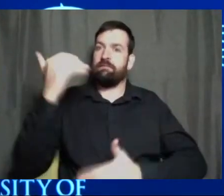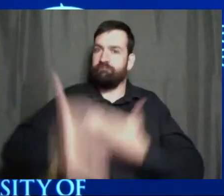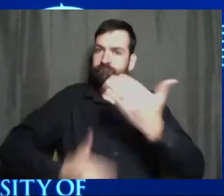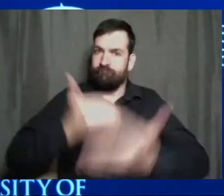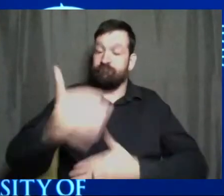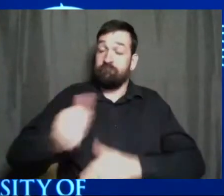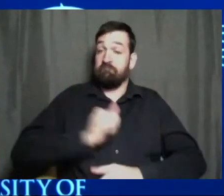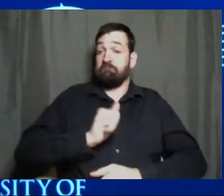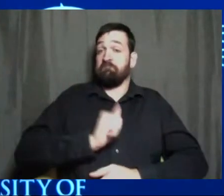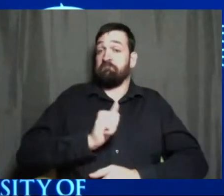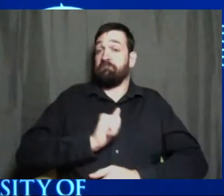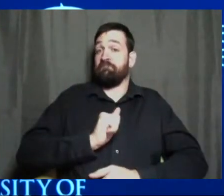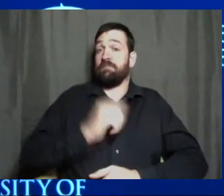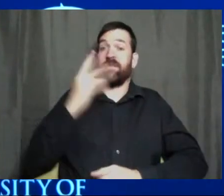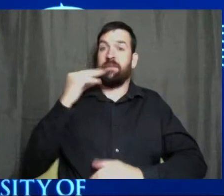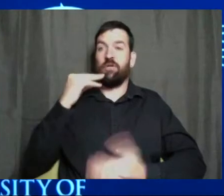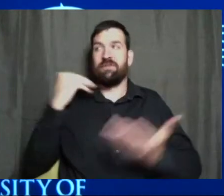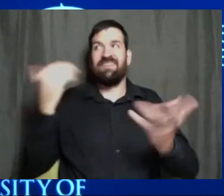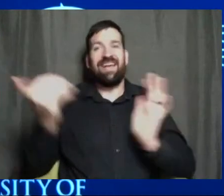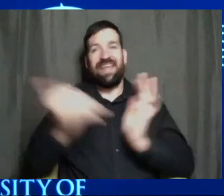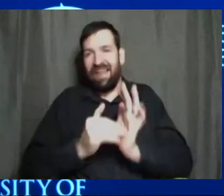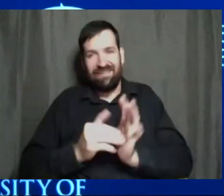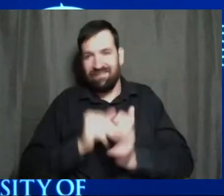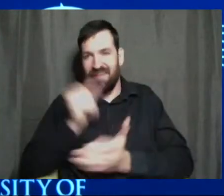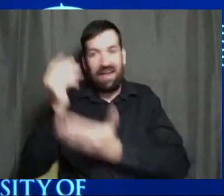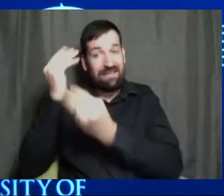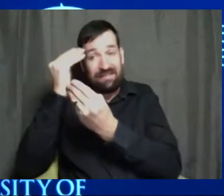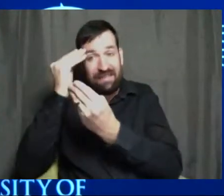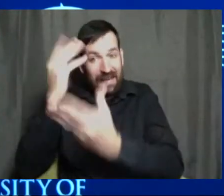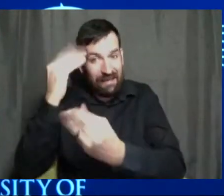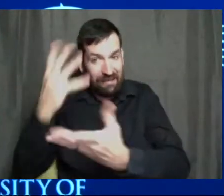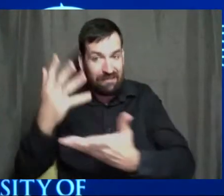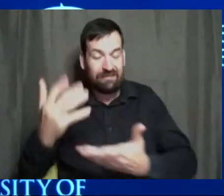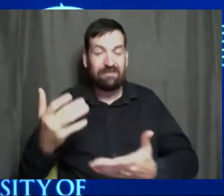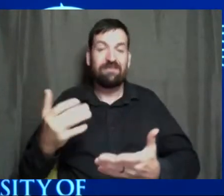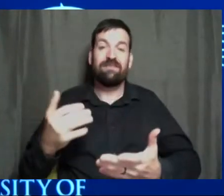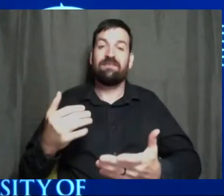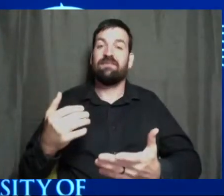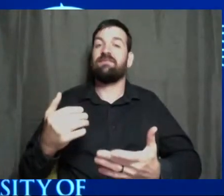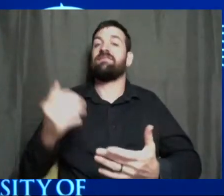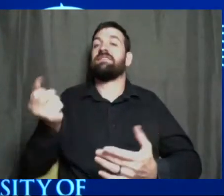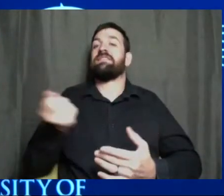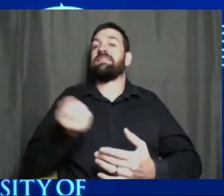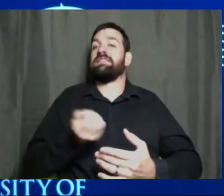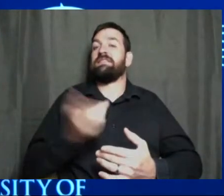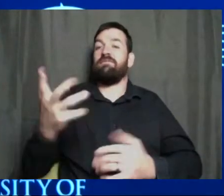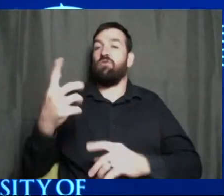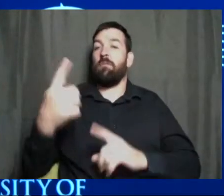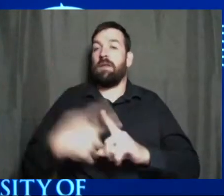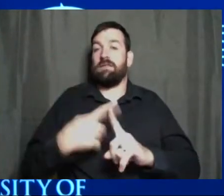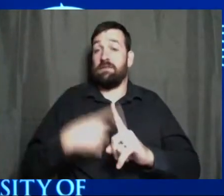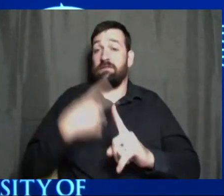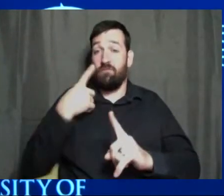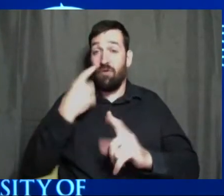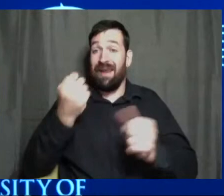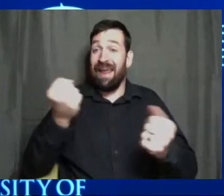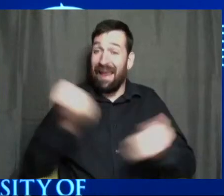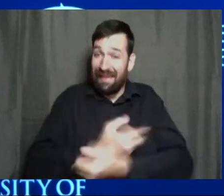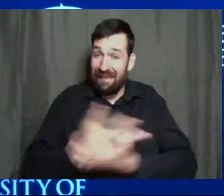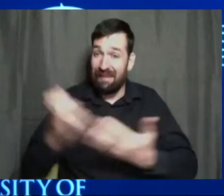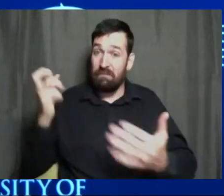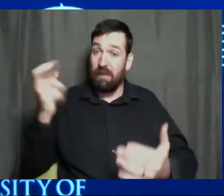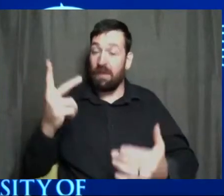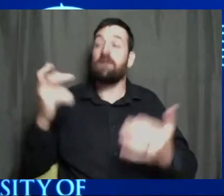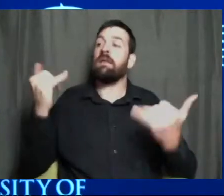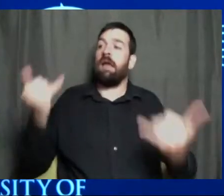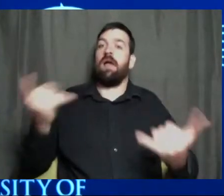experience, again, anecdote, not data, is that it took several months to get anything back, and now to this day, I can smell, I can